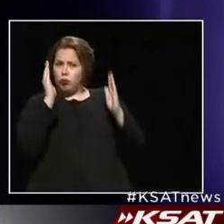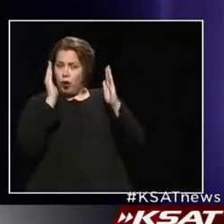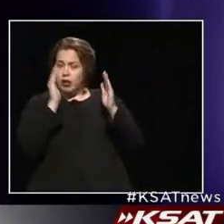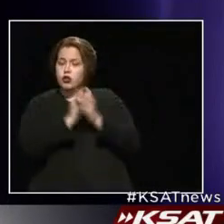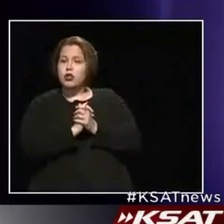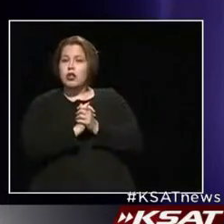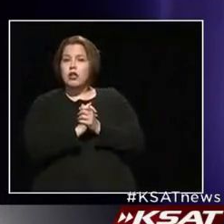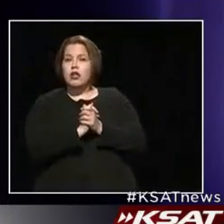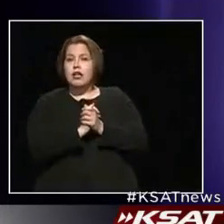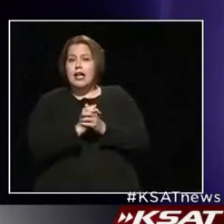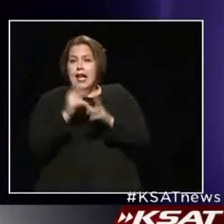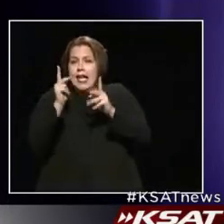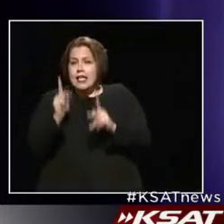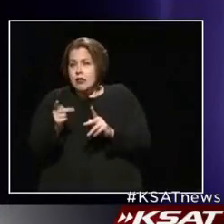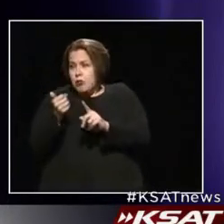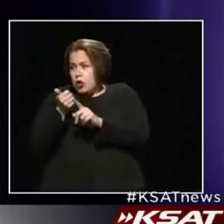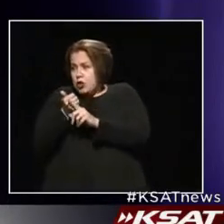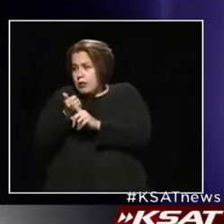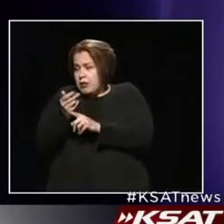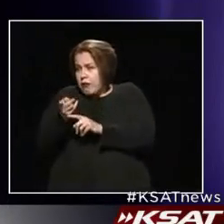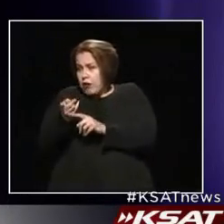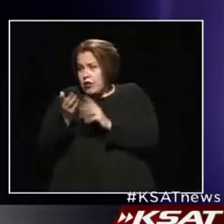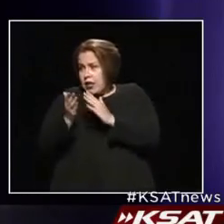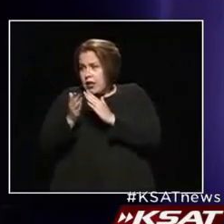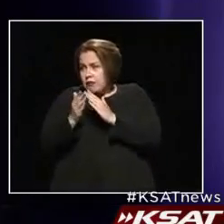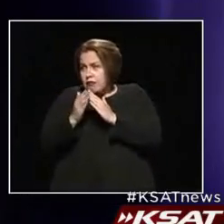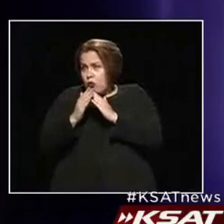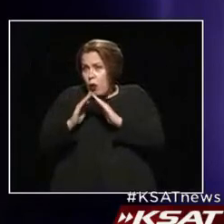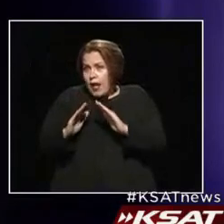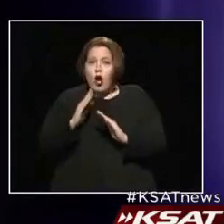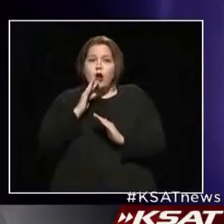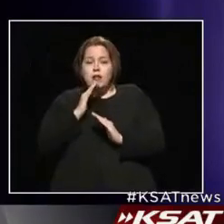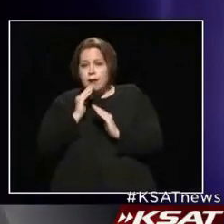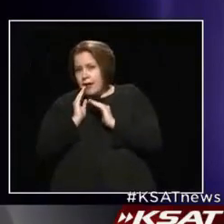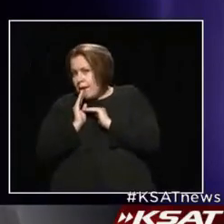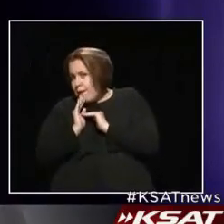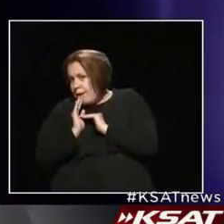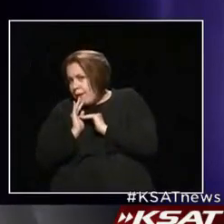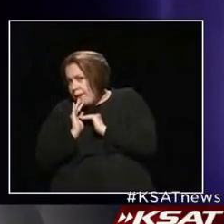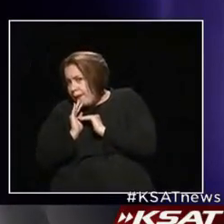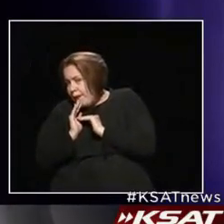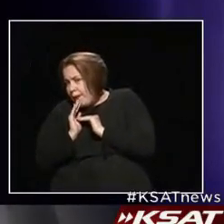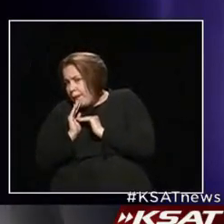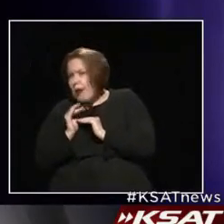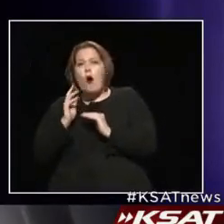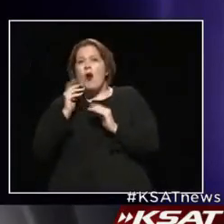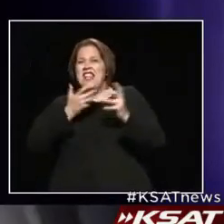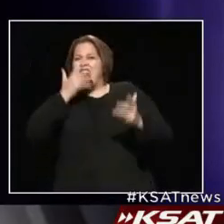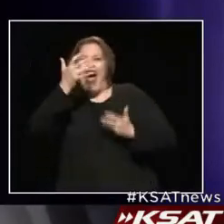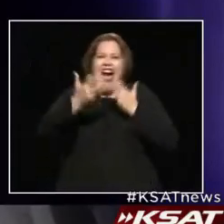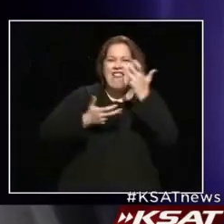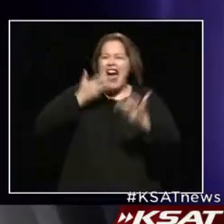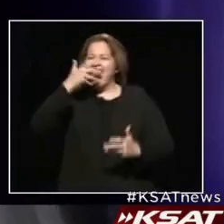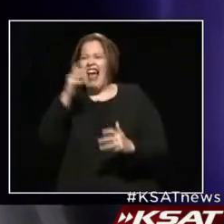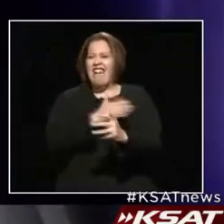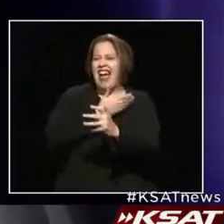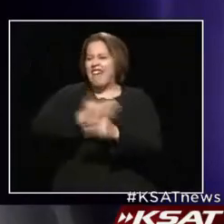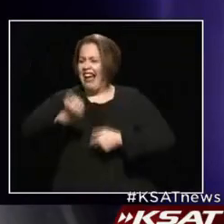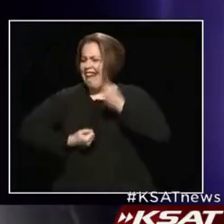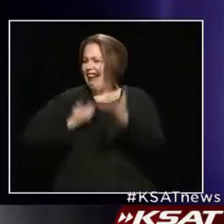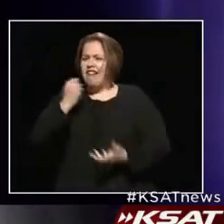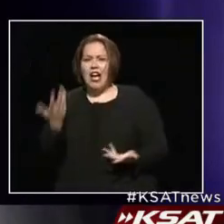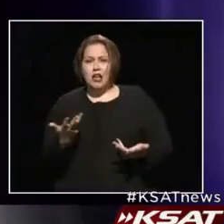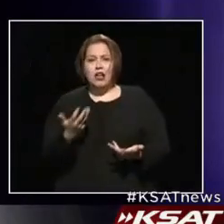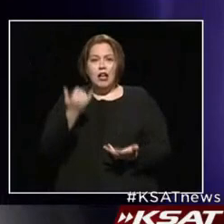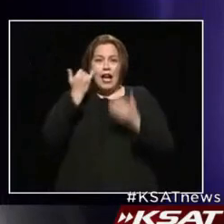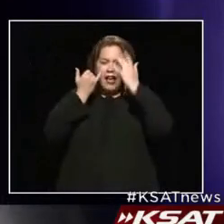person quiet that you're with? Is he speaking softly to you? Or is he shouting and singing? If